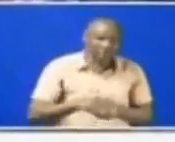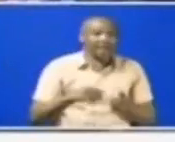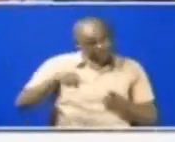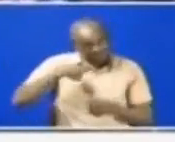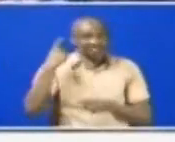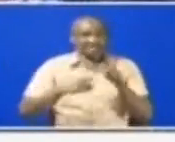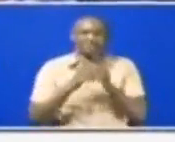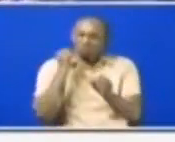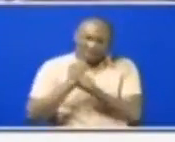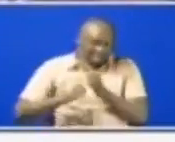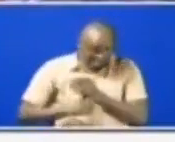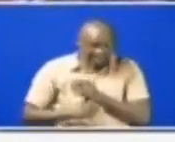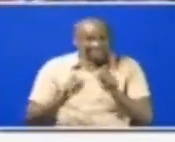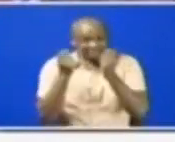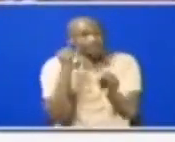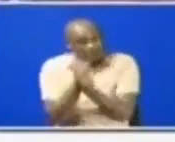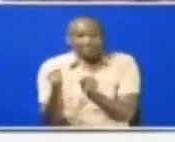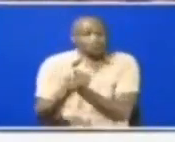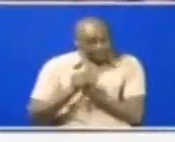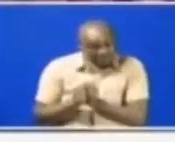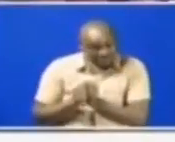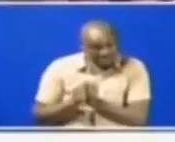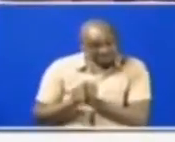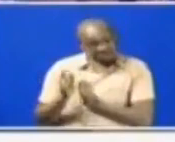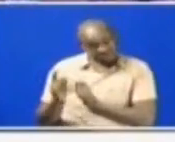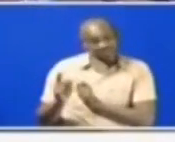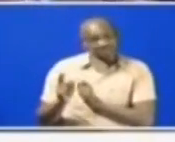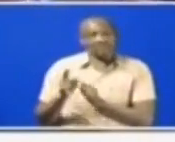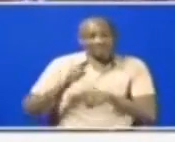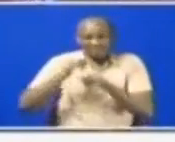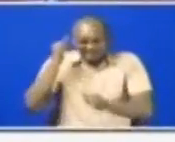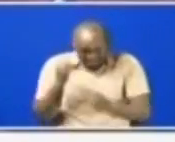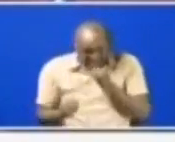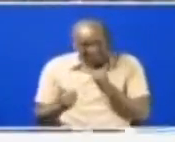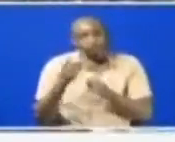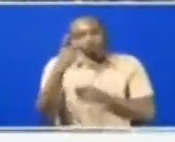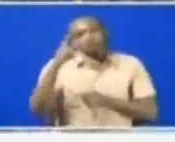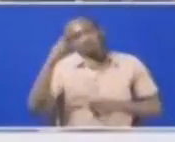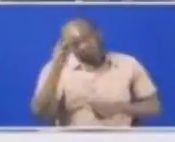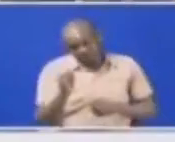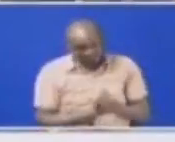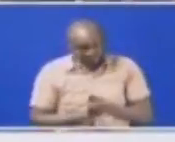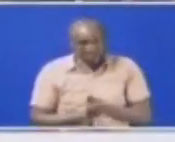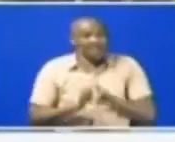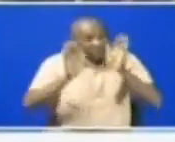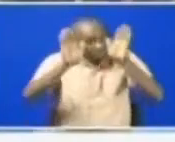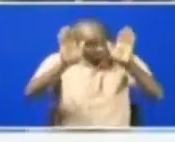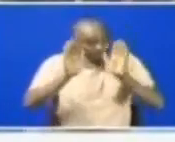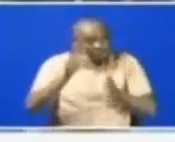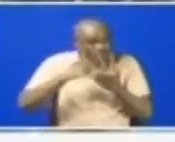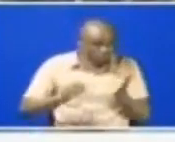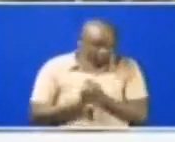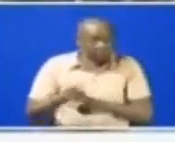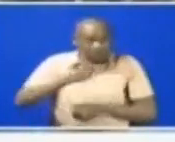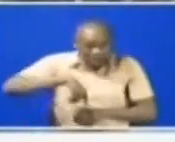teamwork, tukacha tukiwa pamoja mpaka the last 2 kilometers. Or most importantly is for